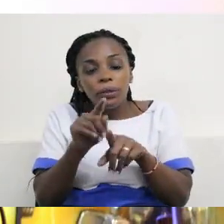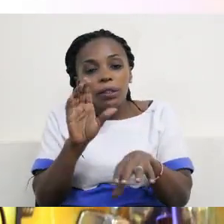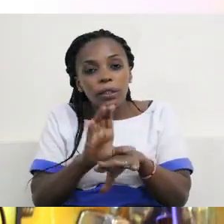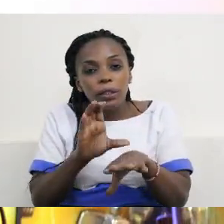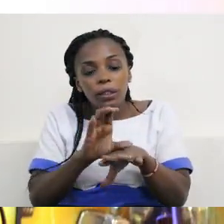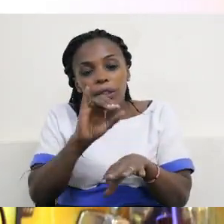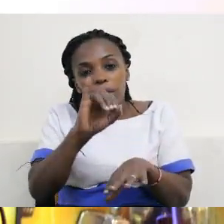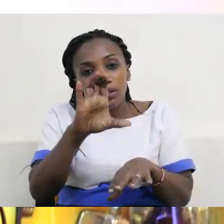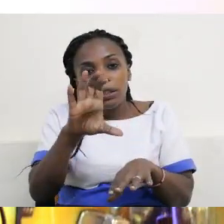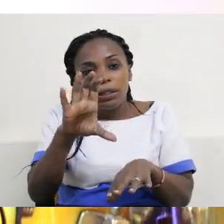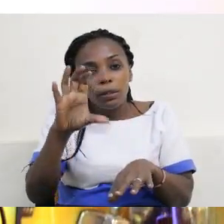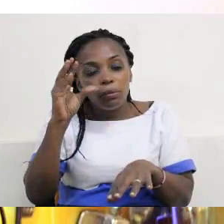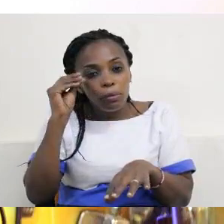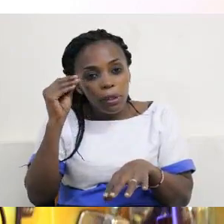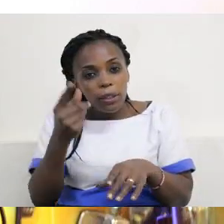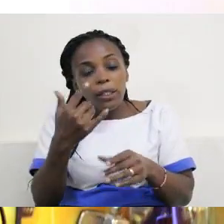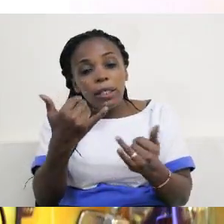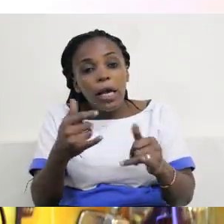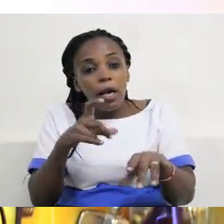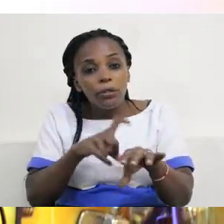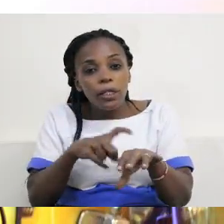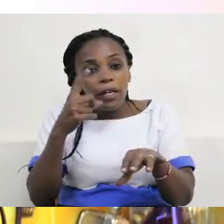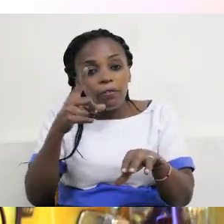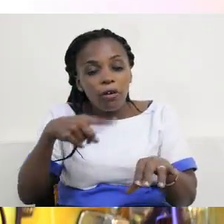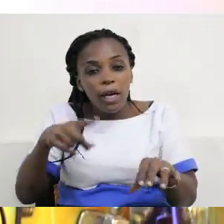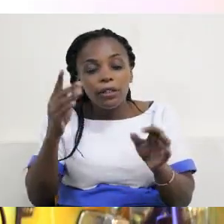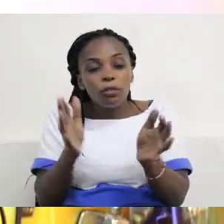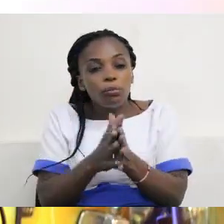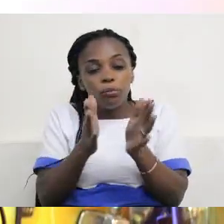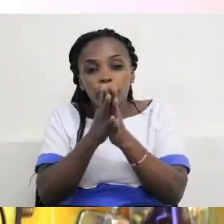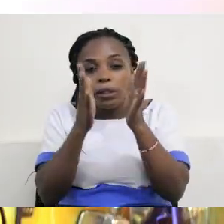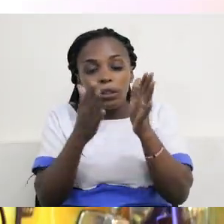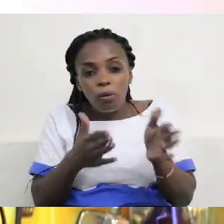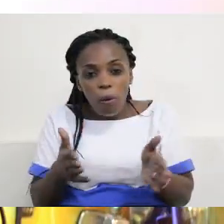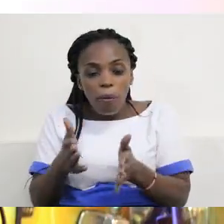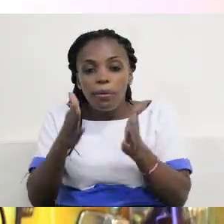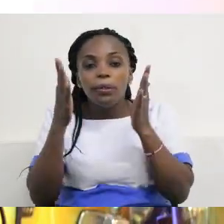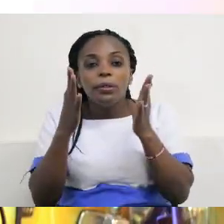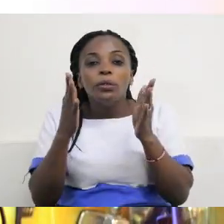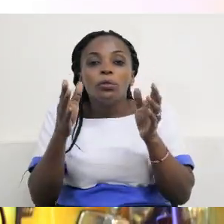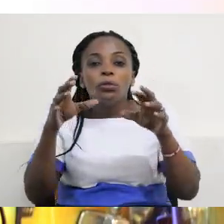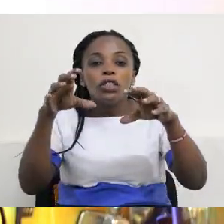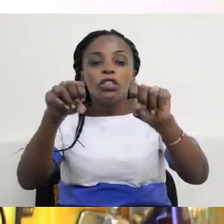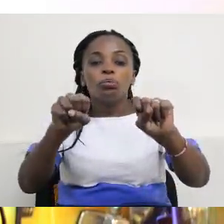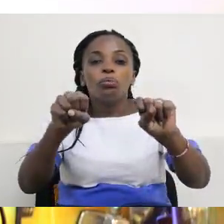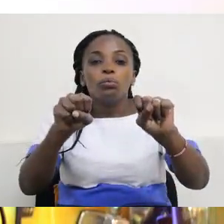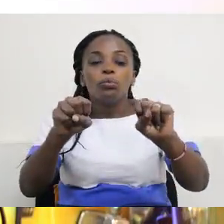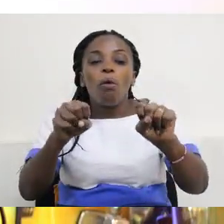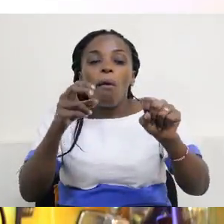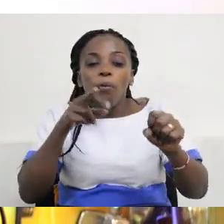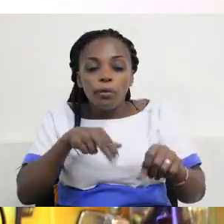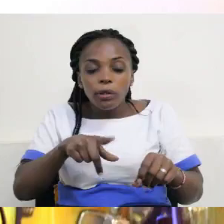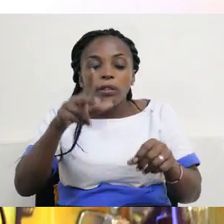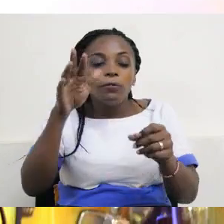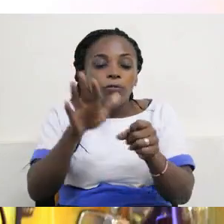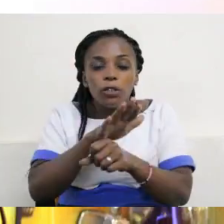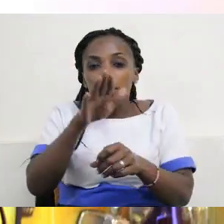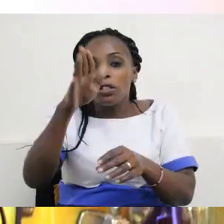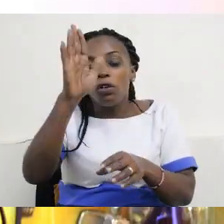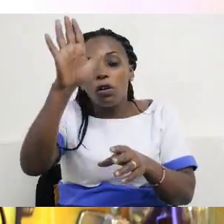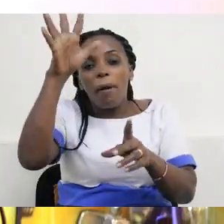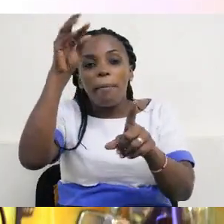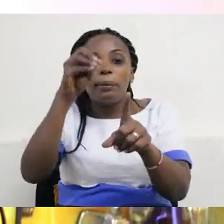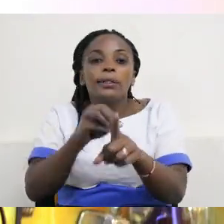of ICC Mombasa. It is time for us to praise our way into our inheritance and walk in the fullness of